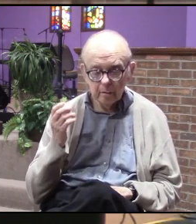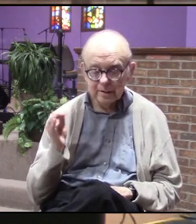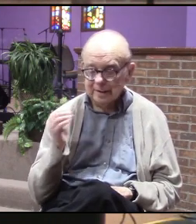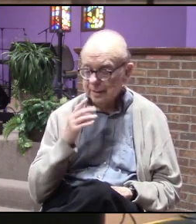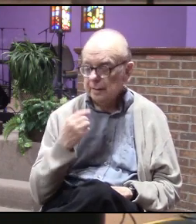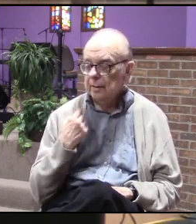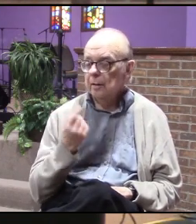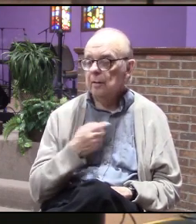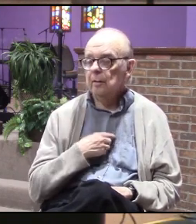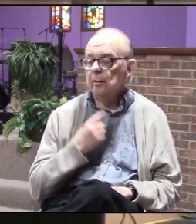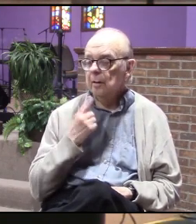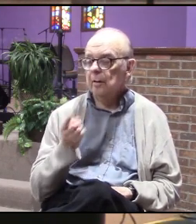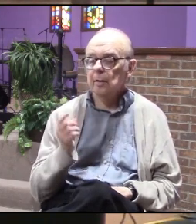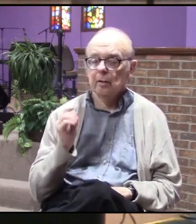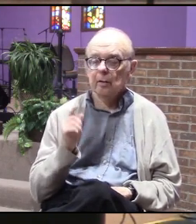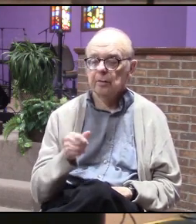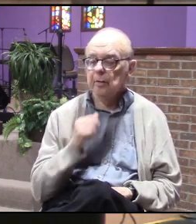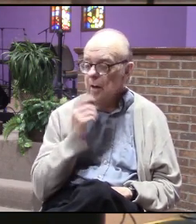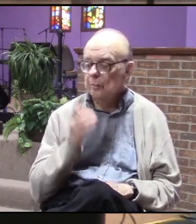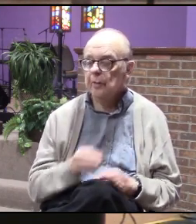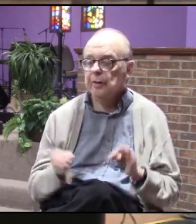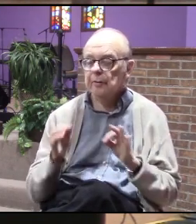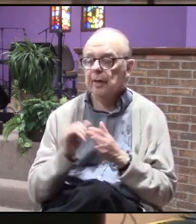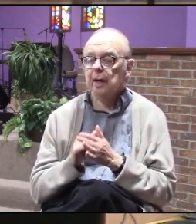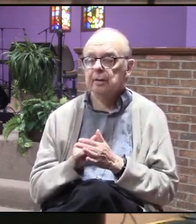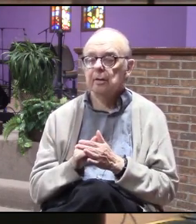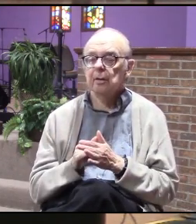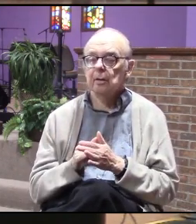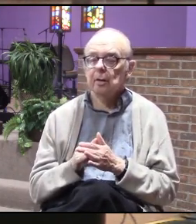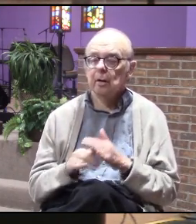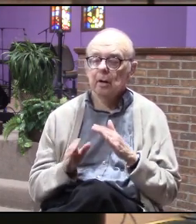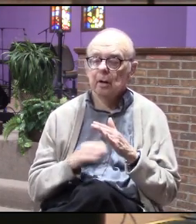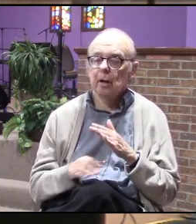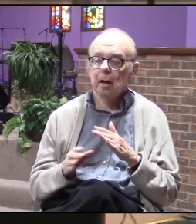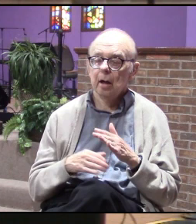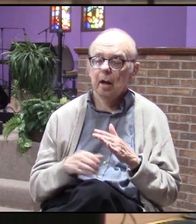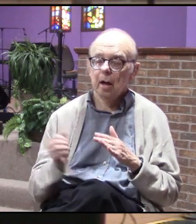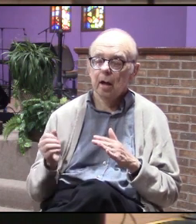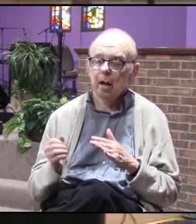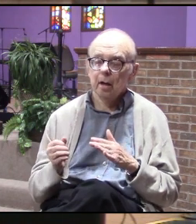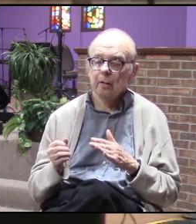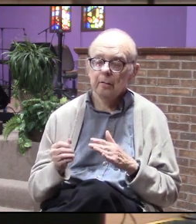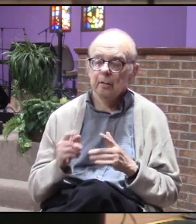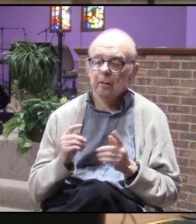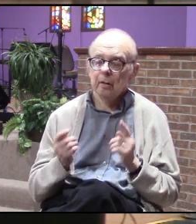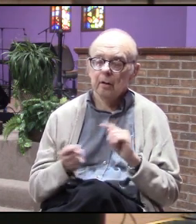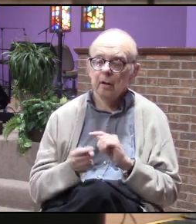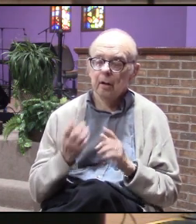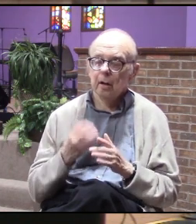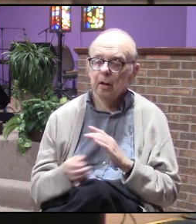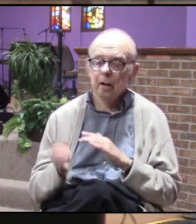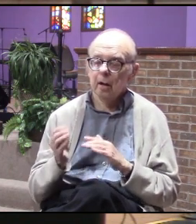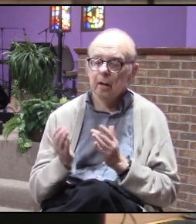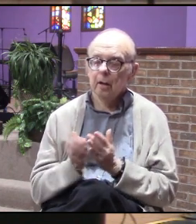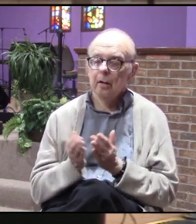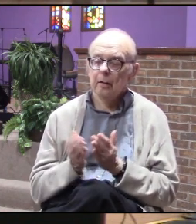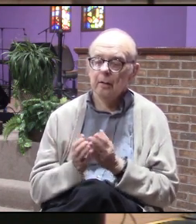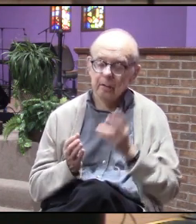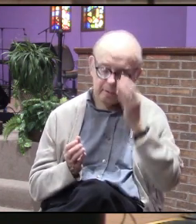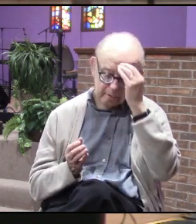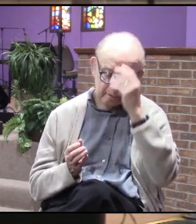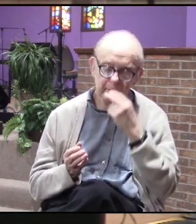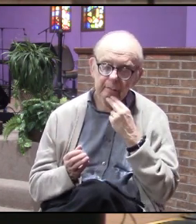lie to us and saying you are not worthy, basically taking the translation out of the book of